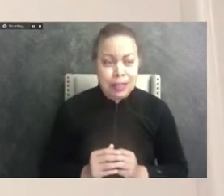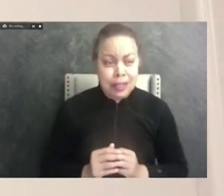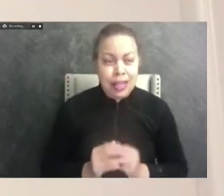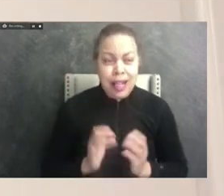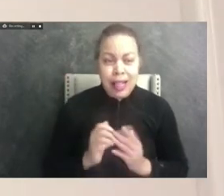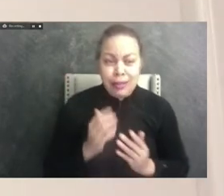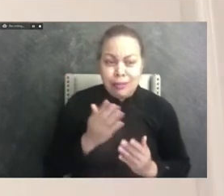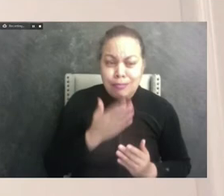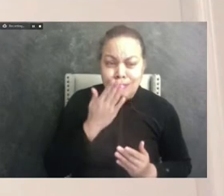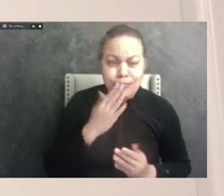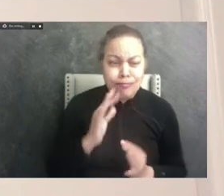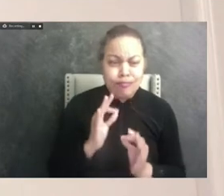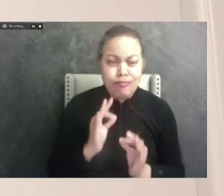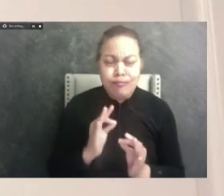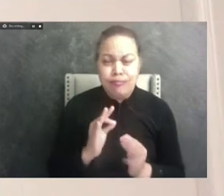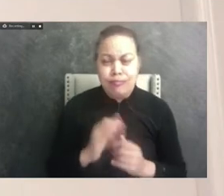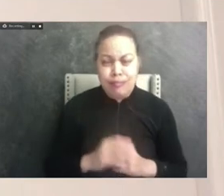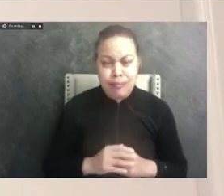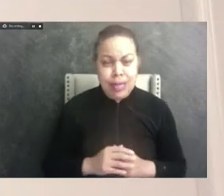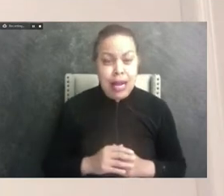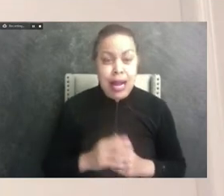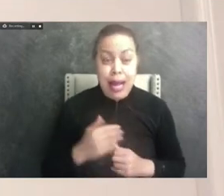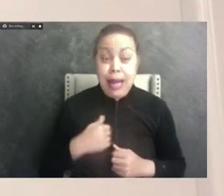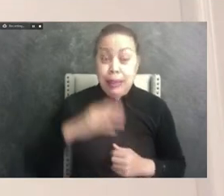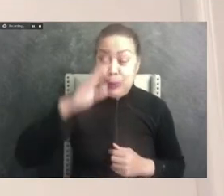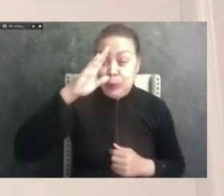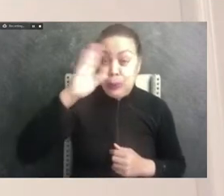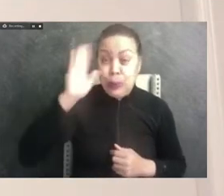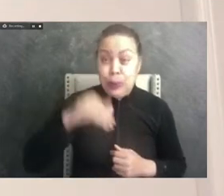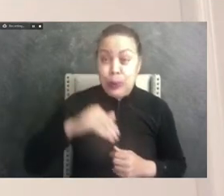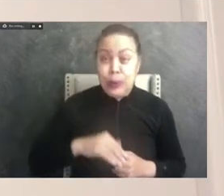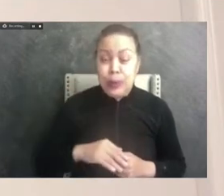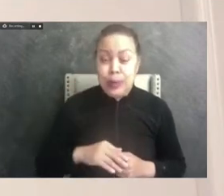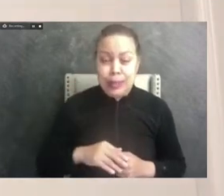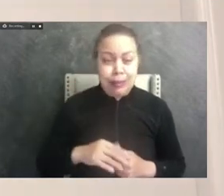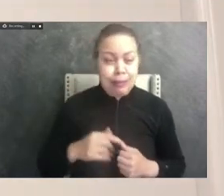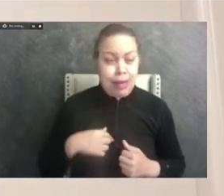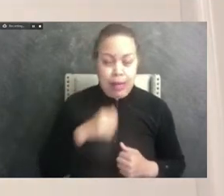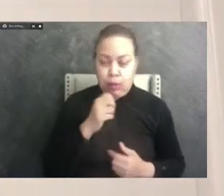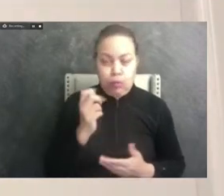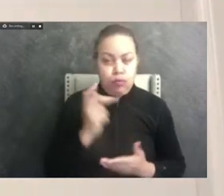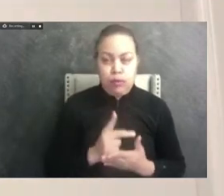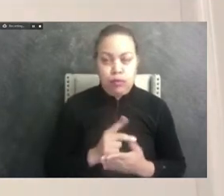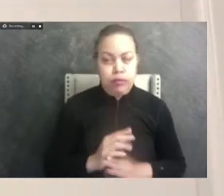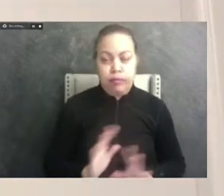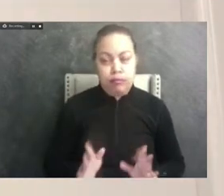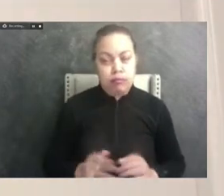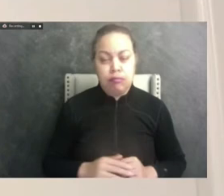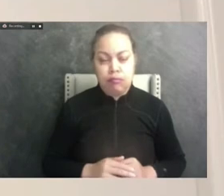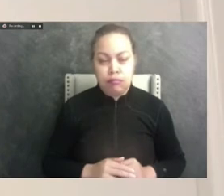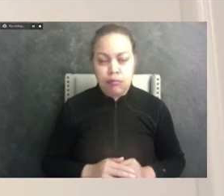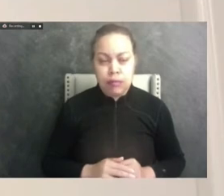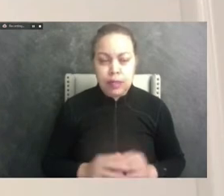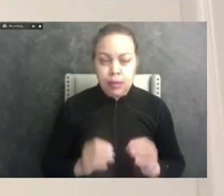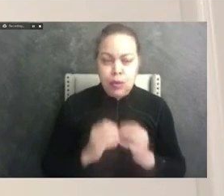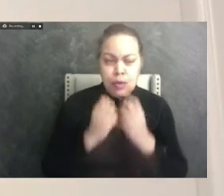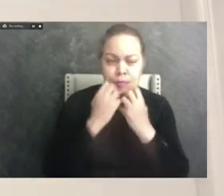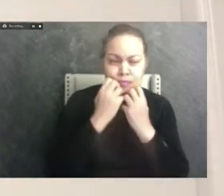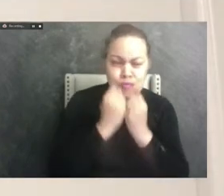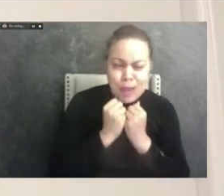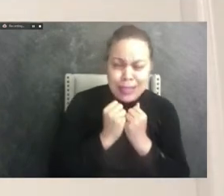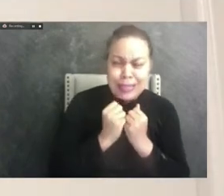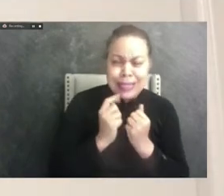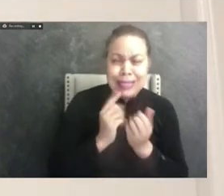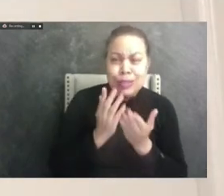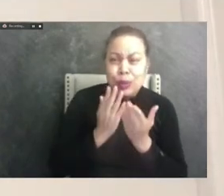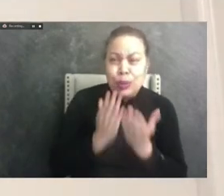the blossom. I know, but I do not approve. More precious was the light in